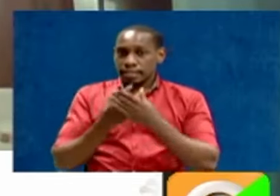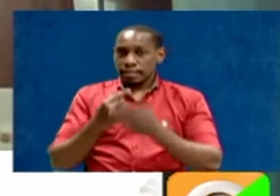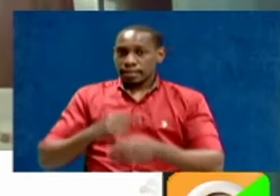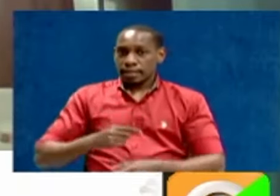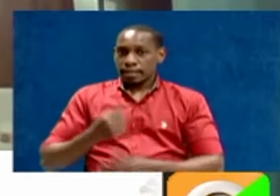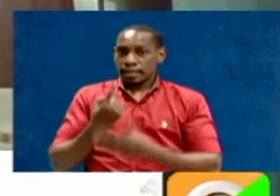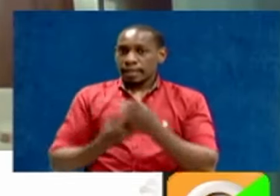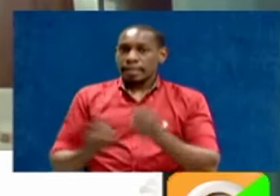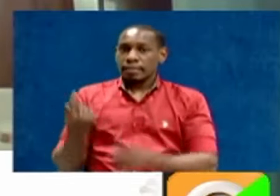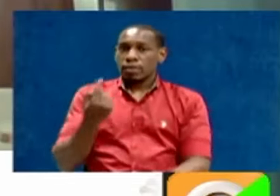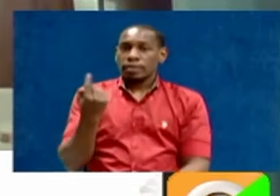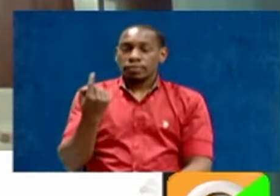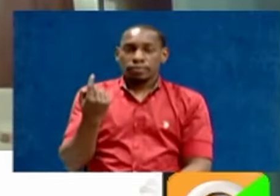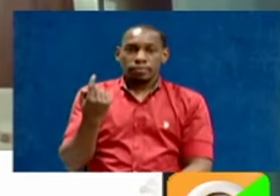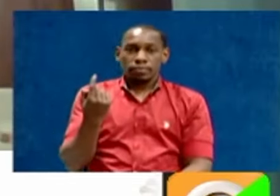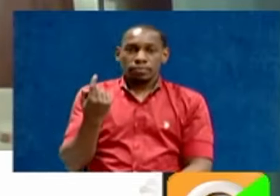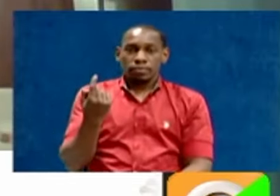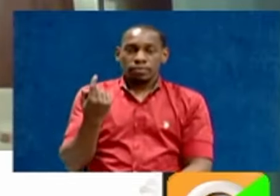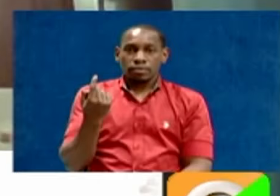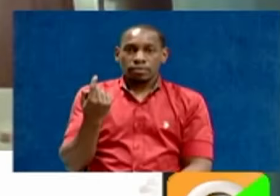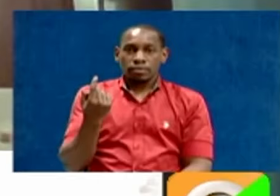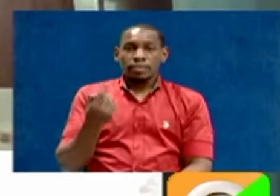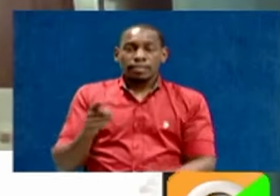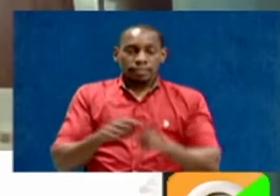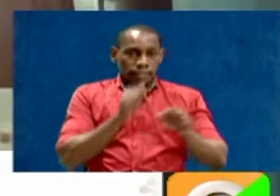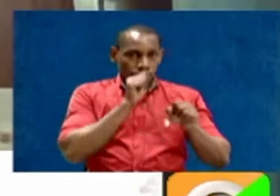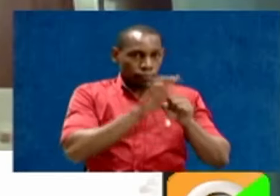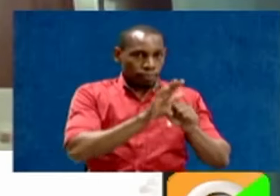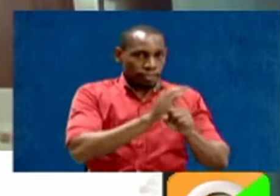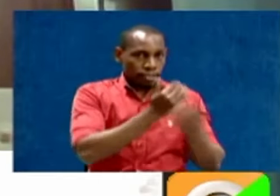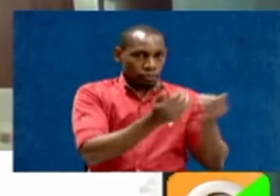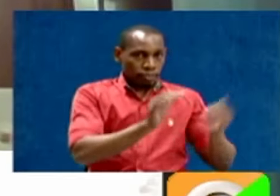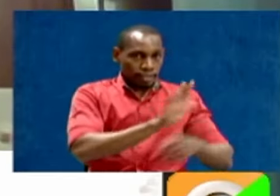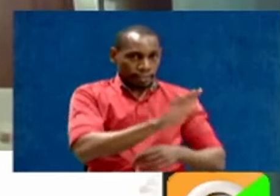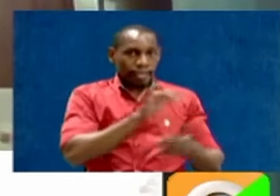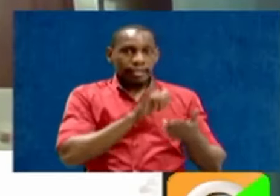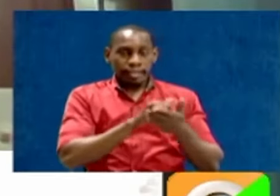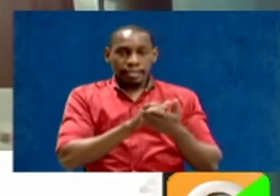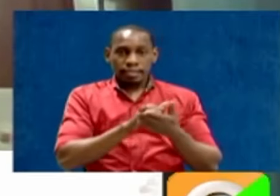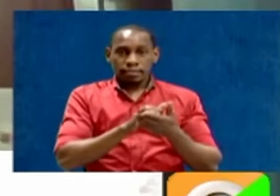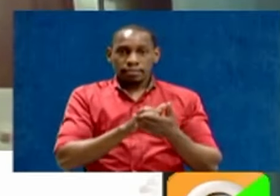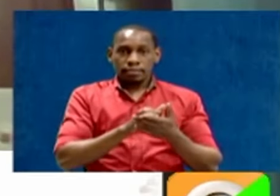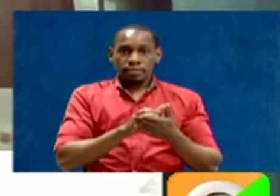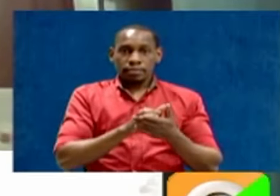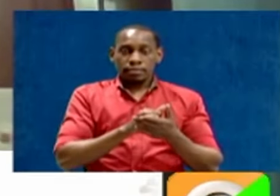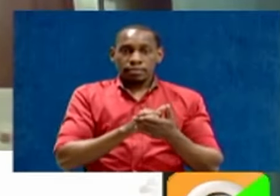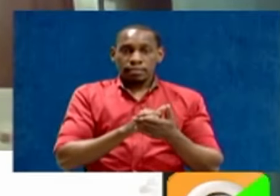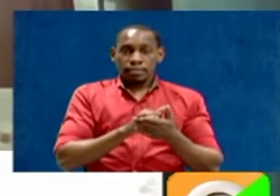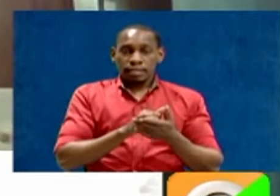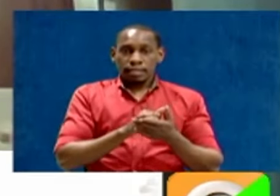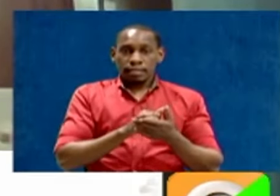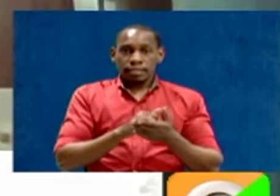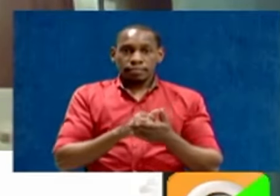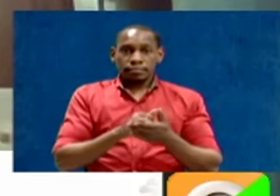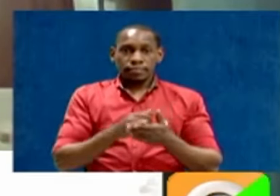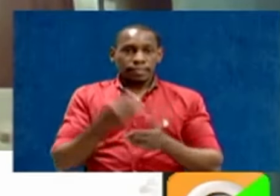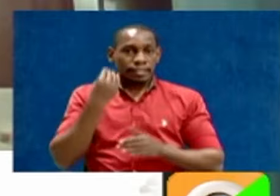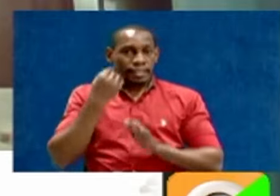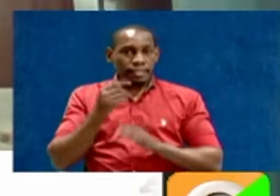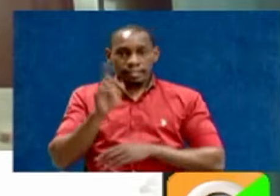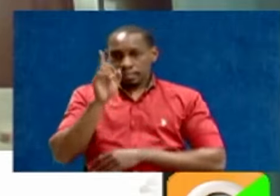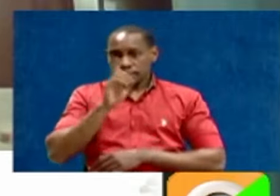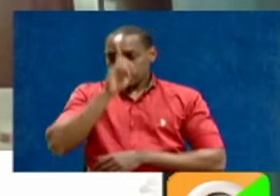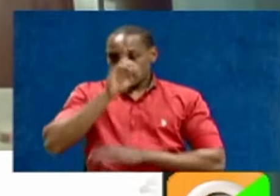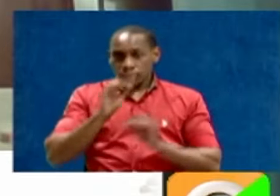isolation. I've tried to reassure them that their symptoms aren't very severe, and so I'm